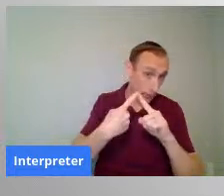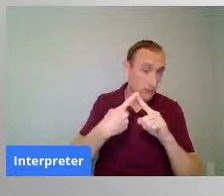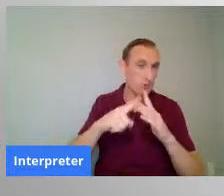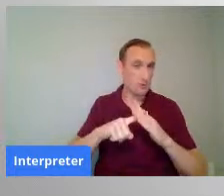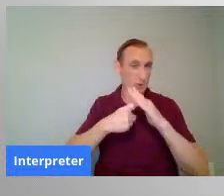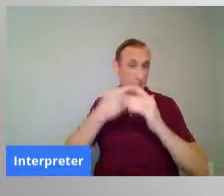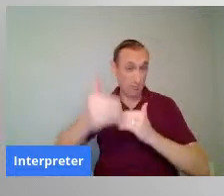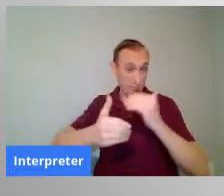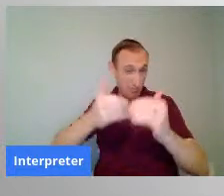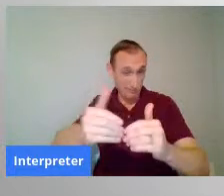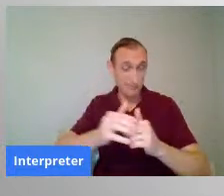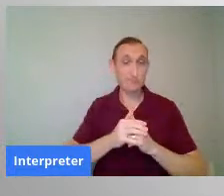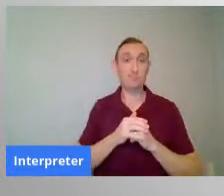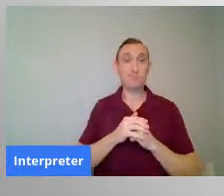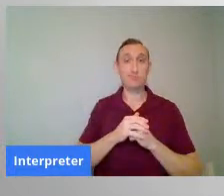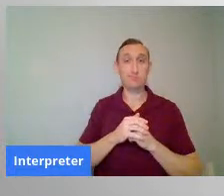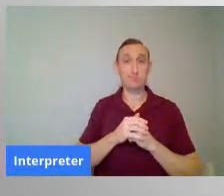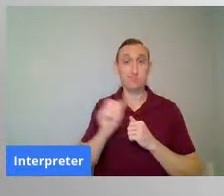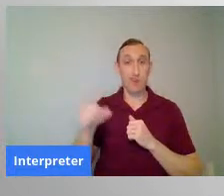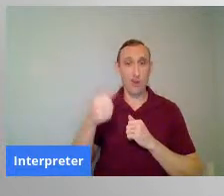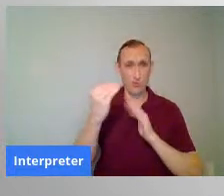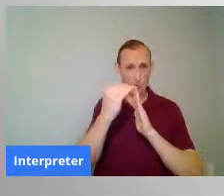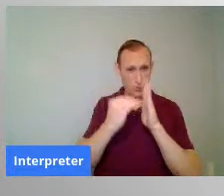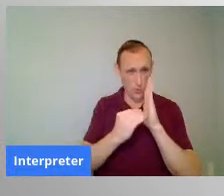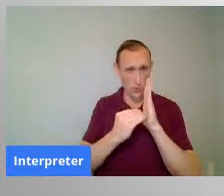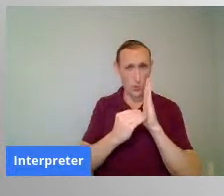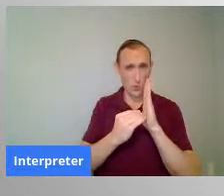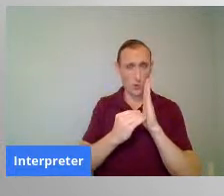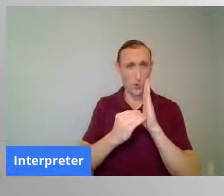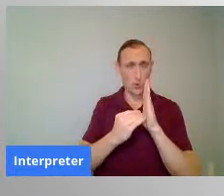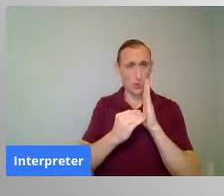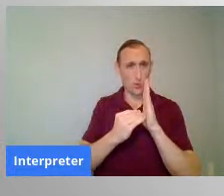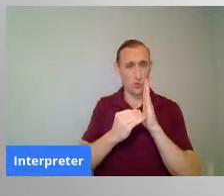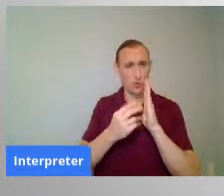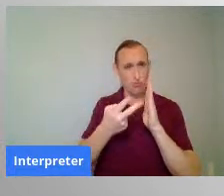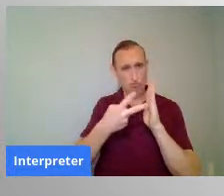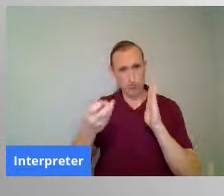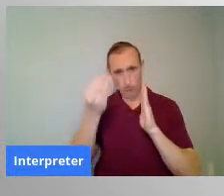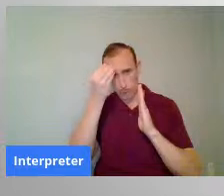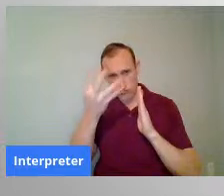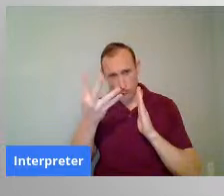process. Other notes that I have that are relevant are